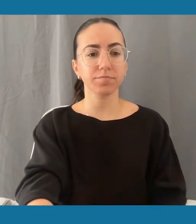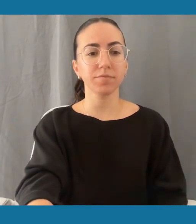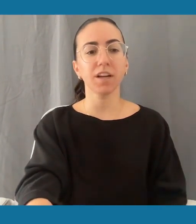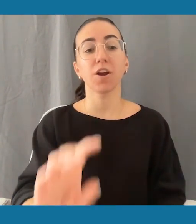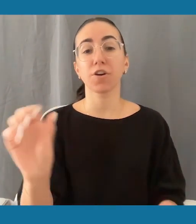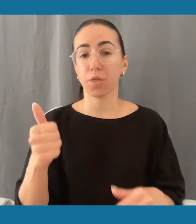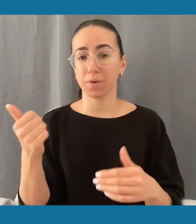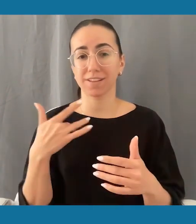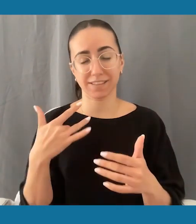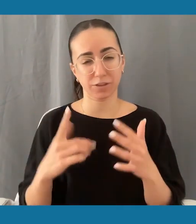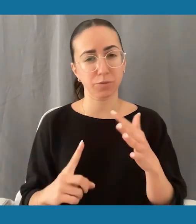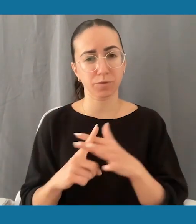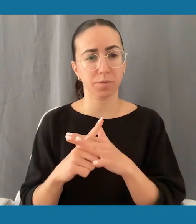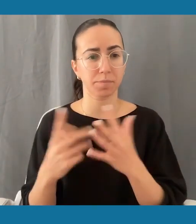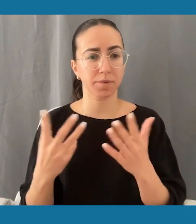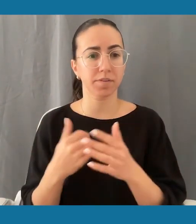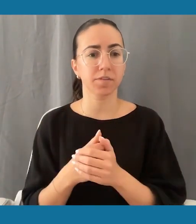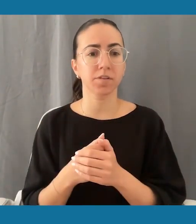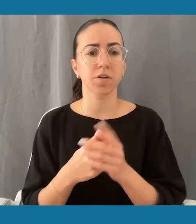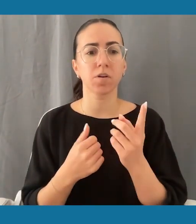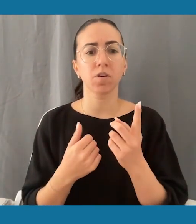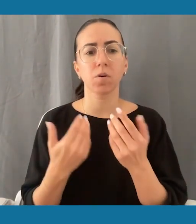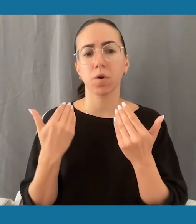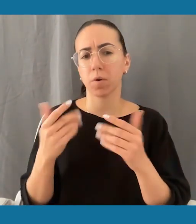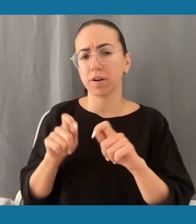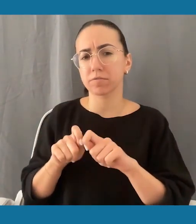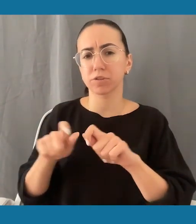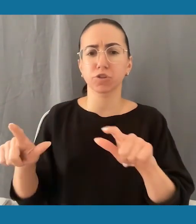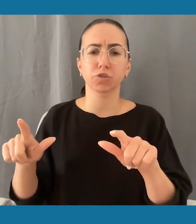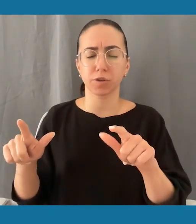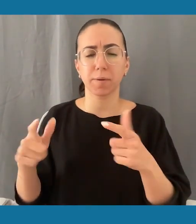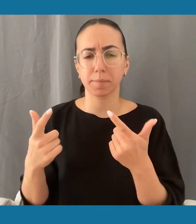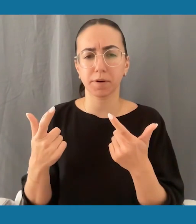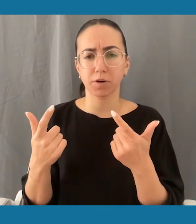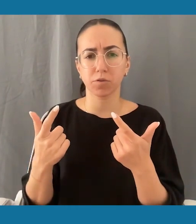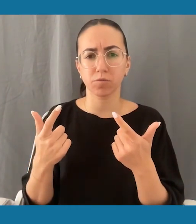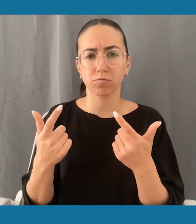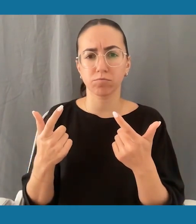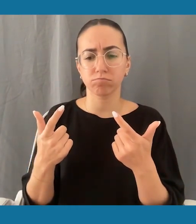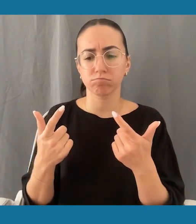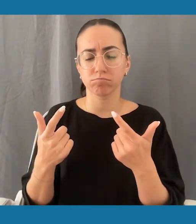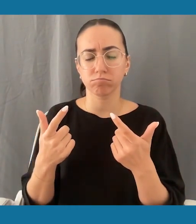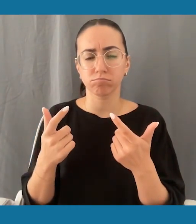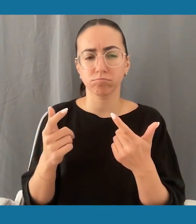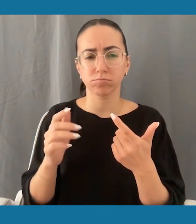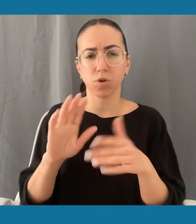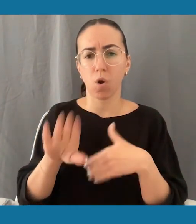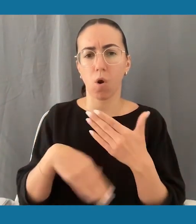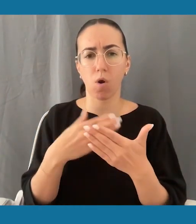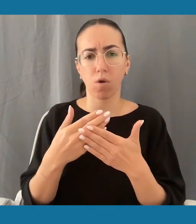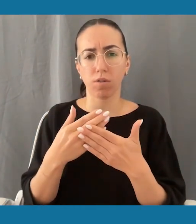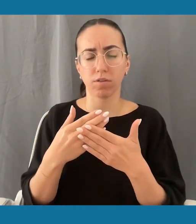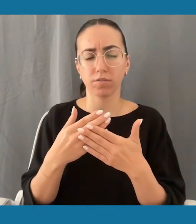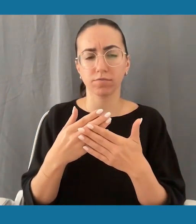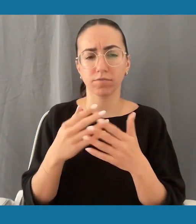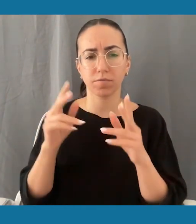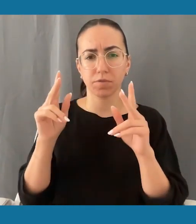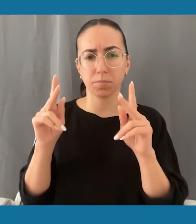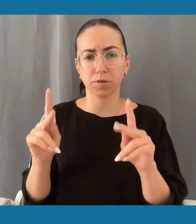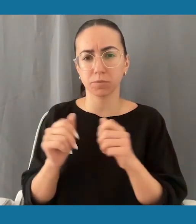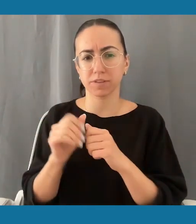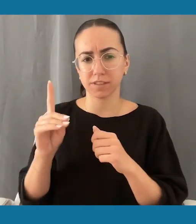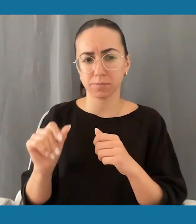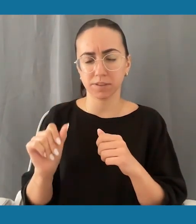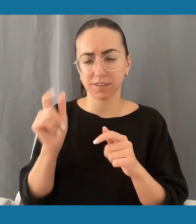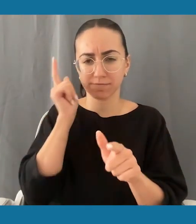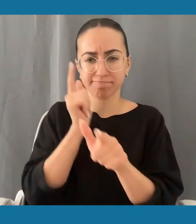bit. What if you distributed the assets upon your death to one of the disabled person's